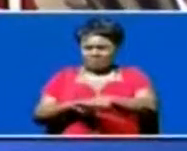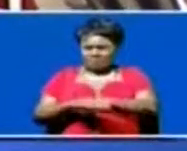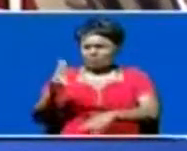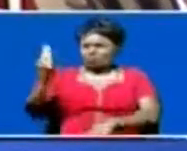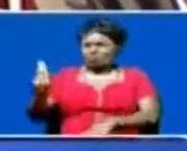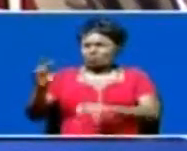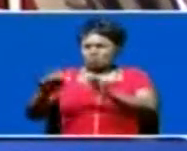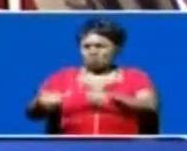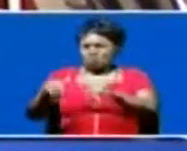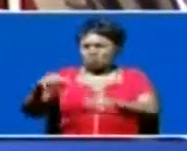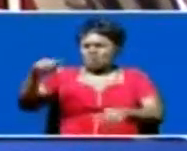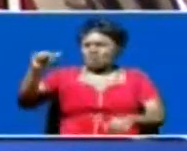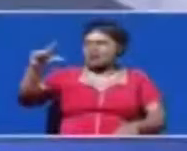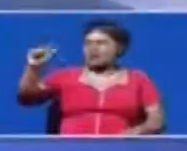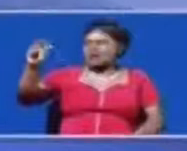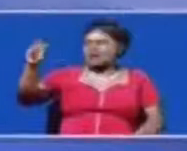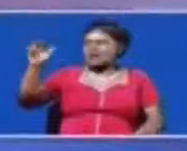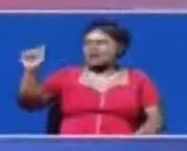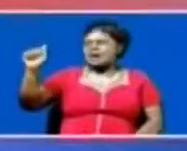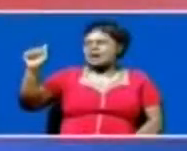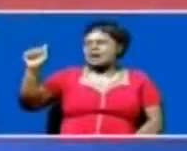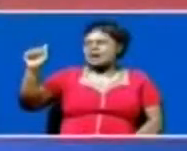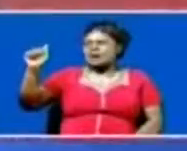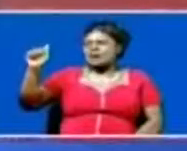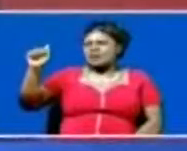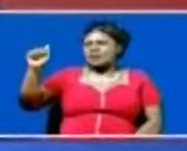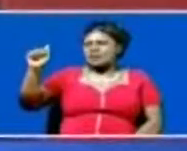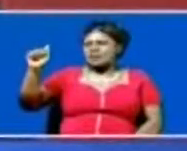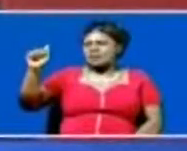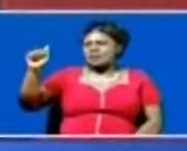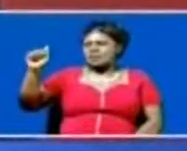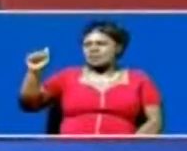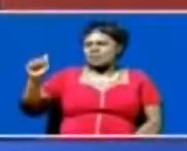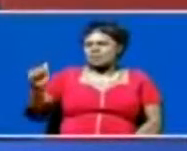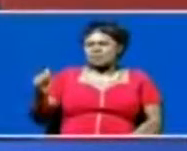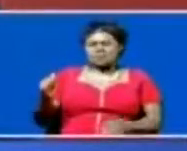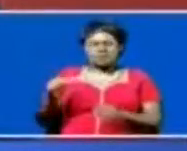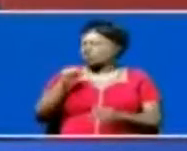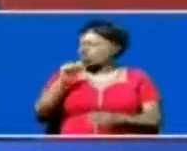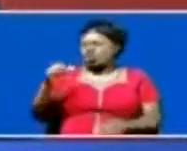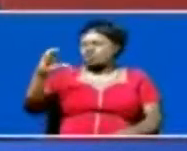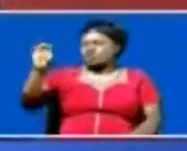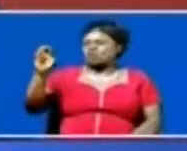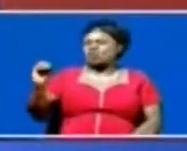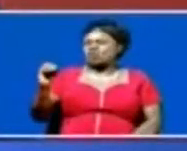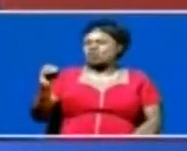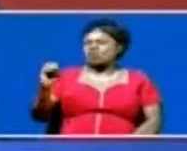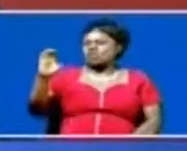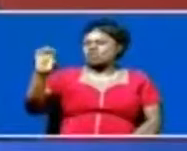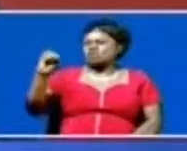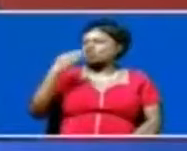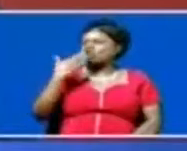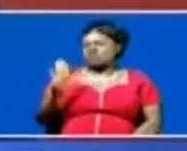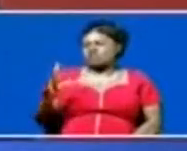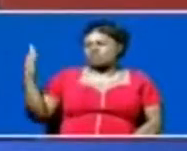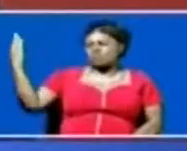he farms in Galana. Okay, that's definitely not Orlando Liomu. I understand he's just finished giving his